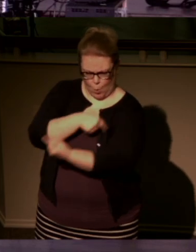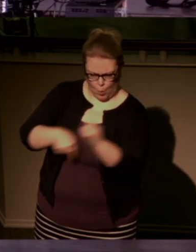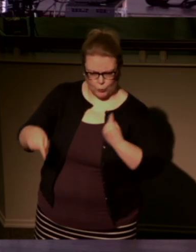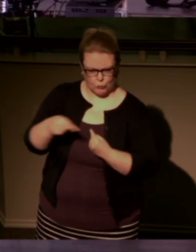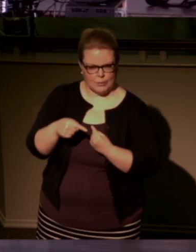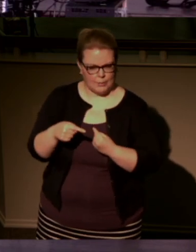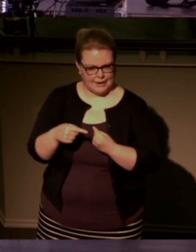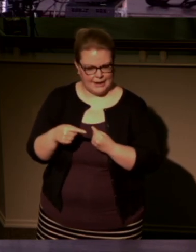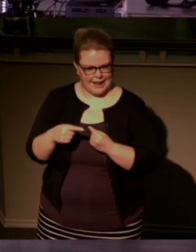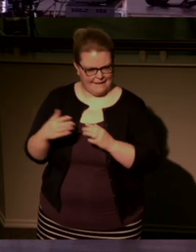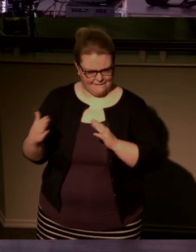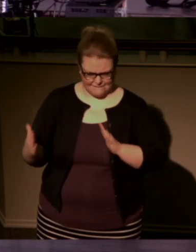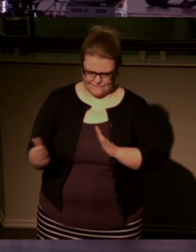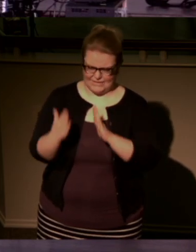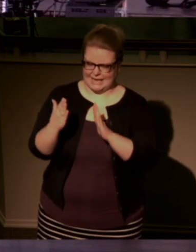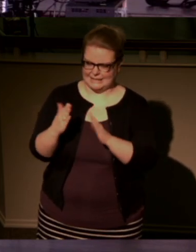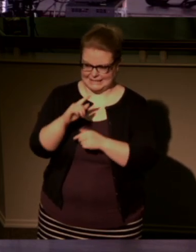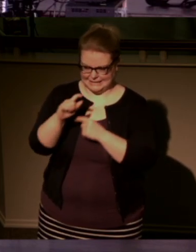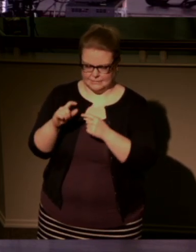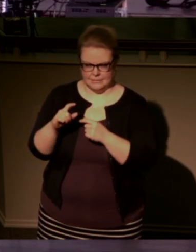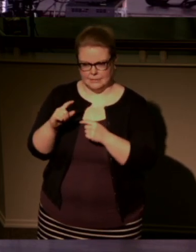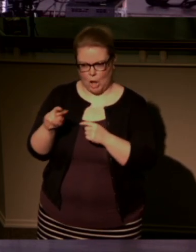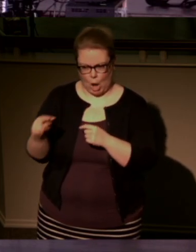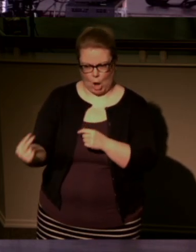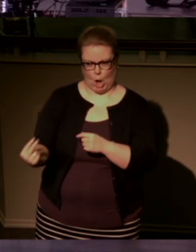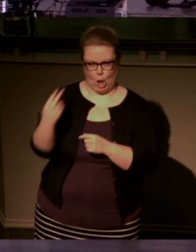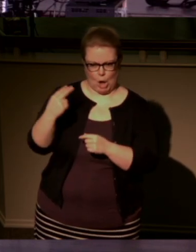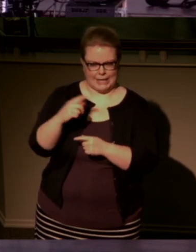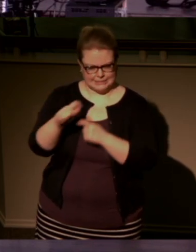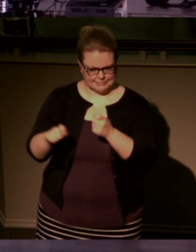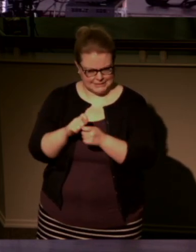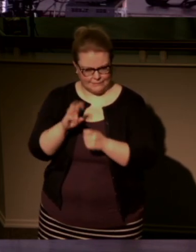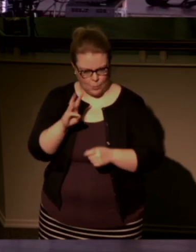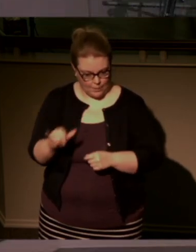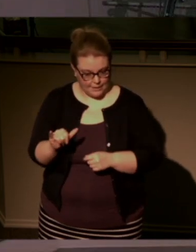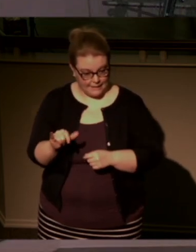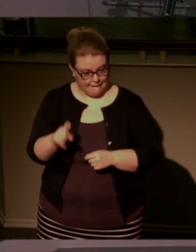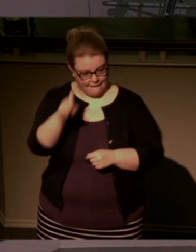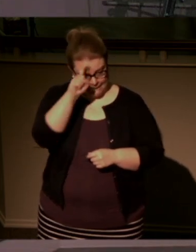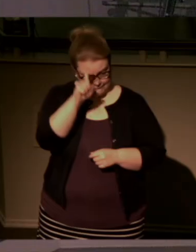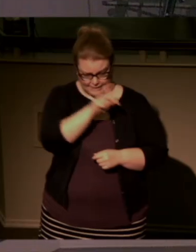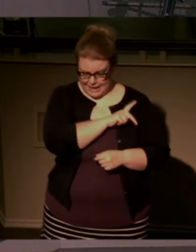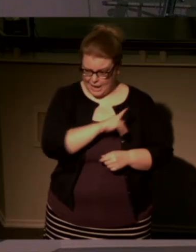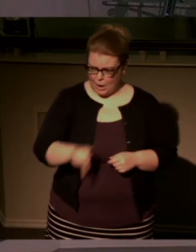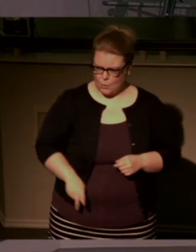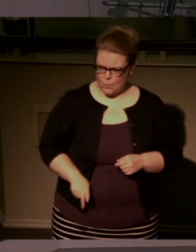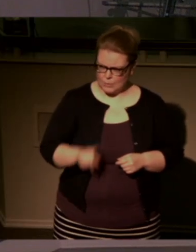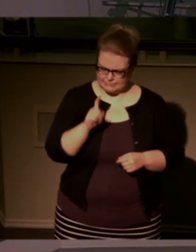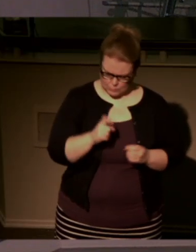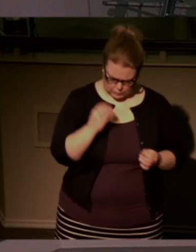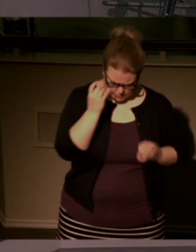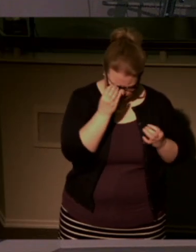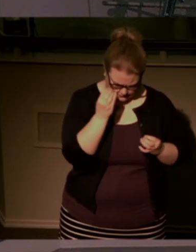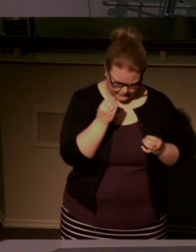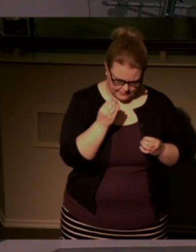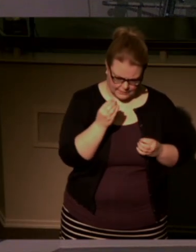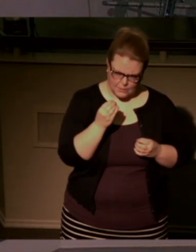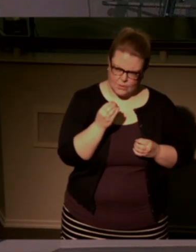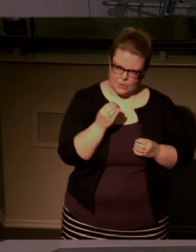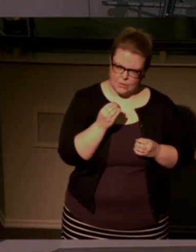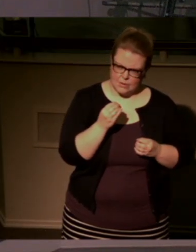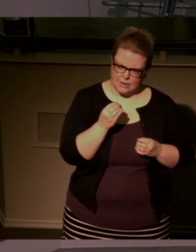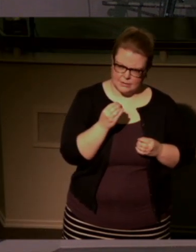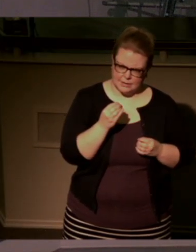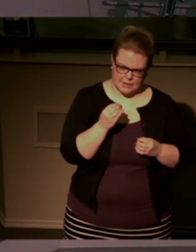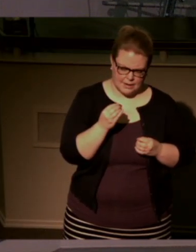around and face a certain direction. And Pharaoh to himself is supposed to say, and God has planned this, Pharaoh